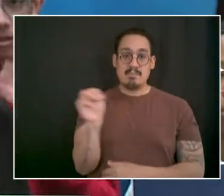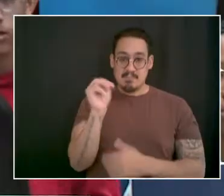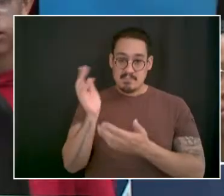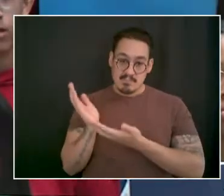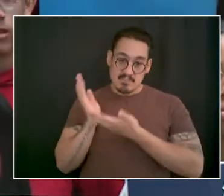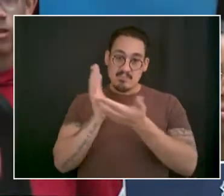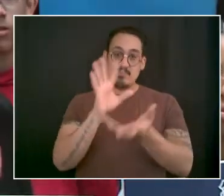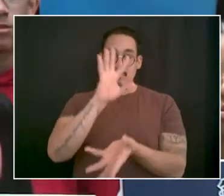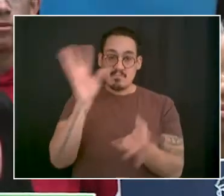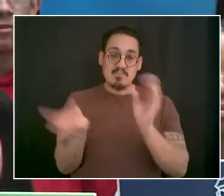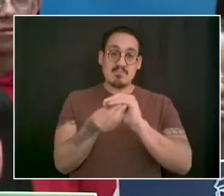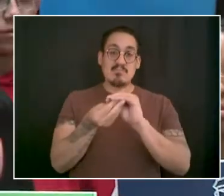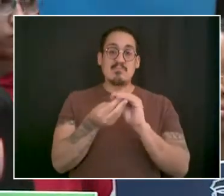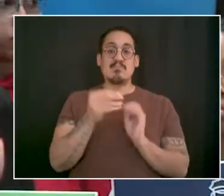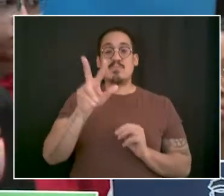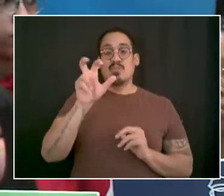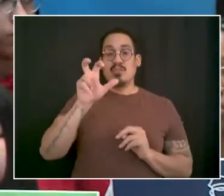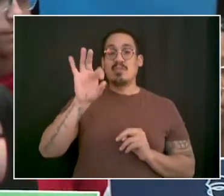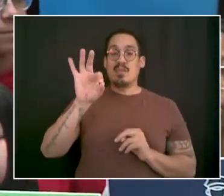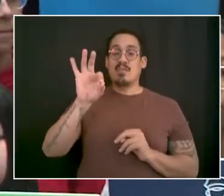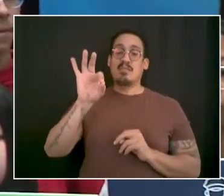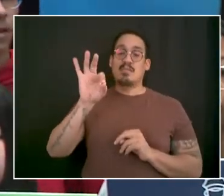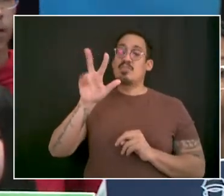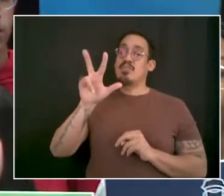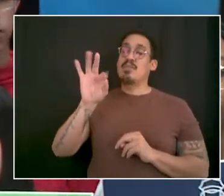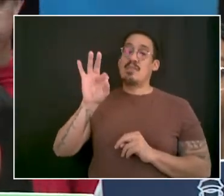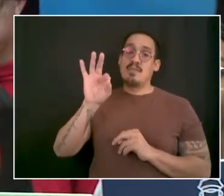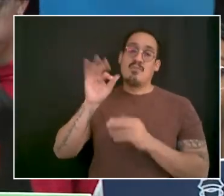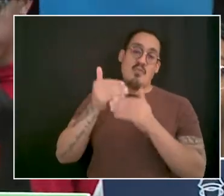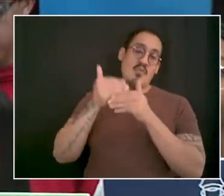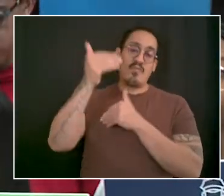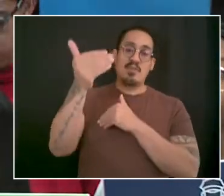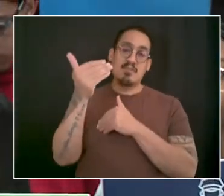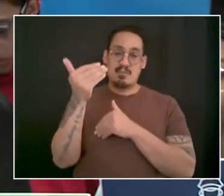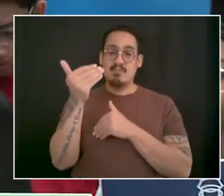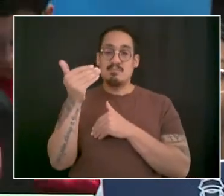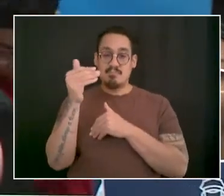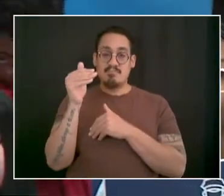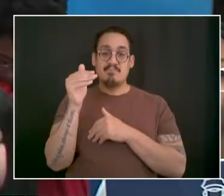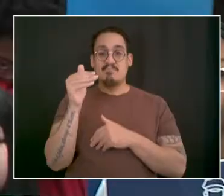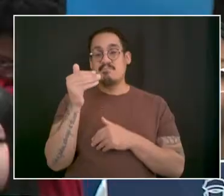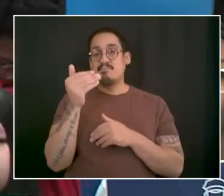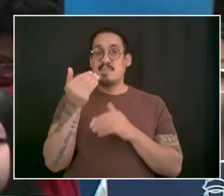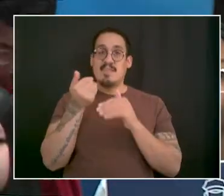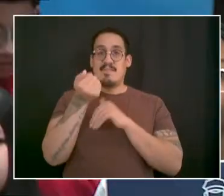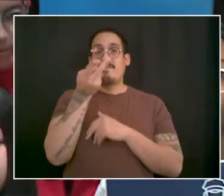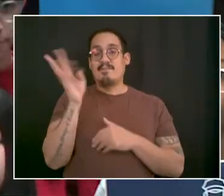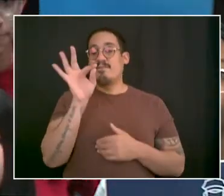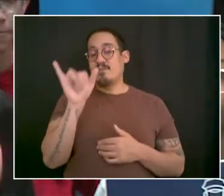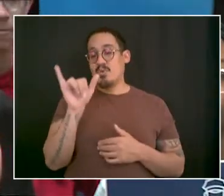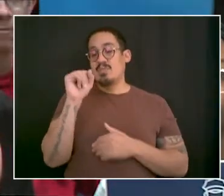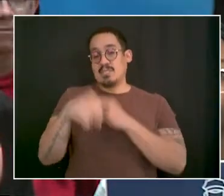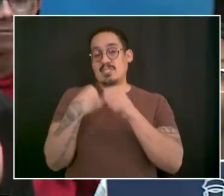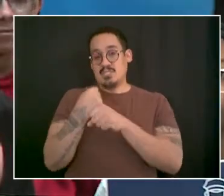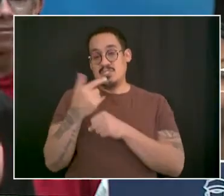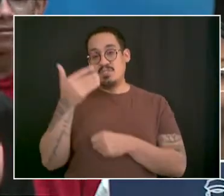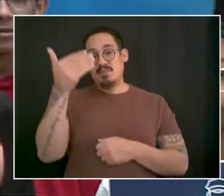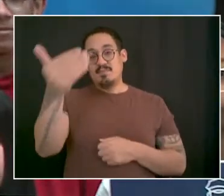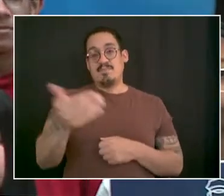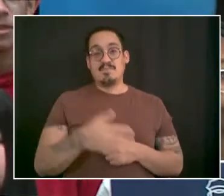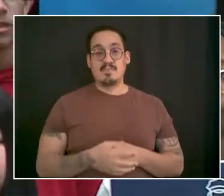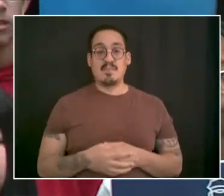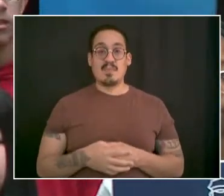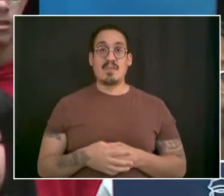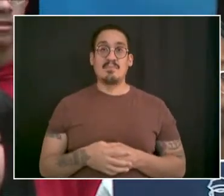to $339 million over the next few fiscal years. This will revitalize